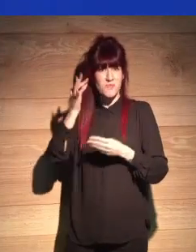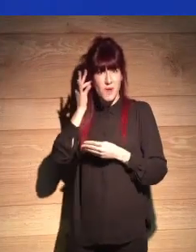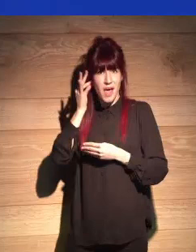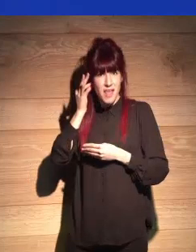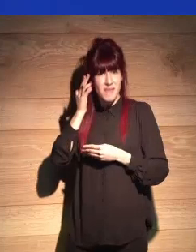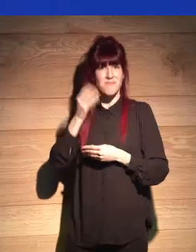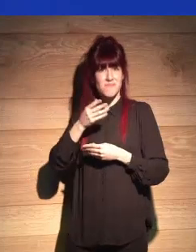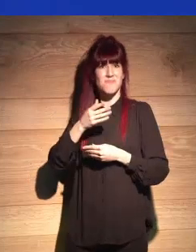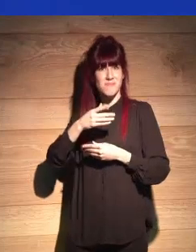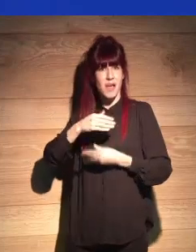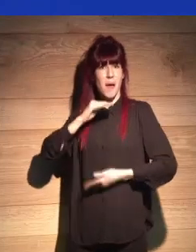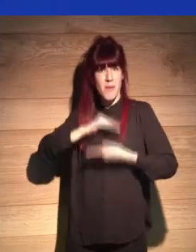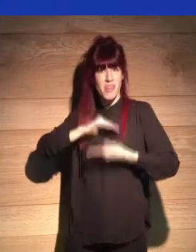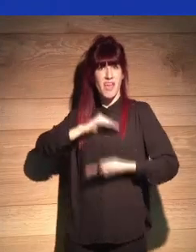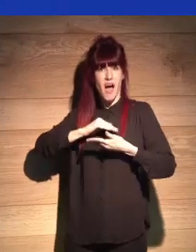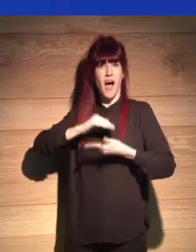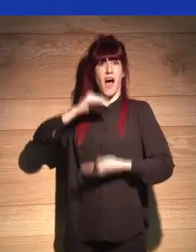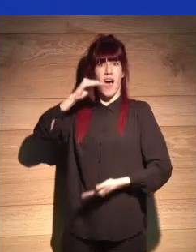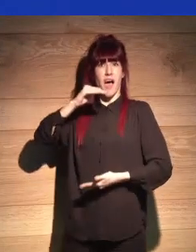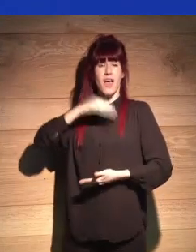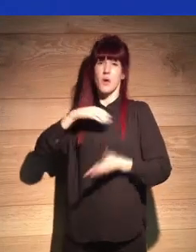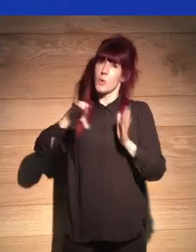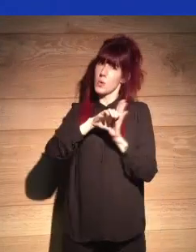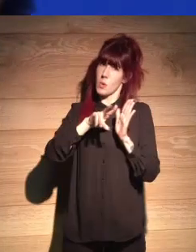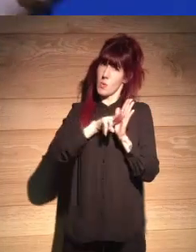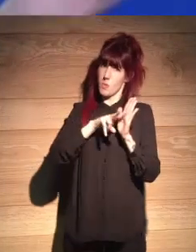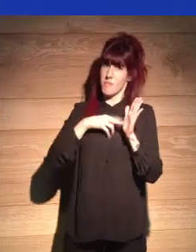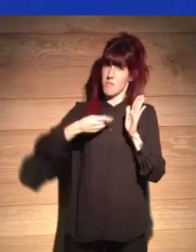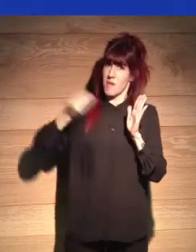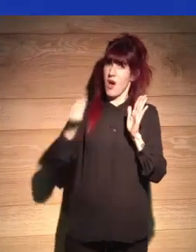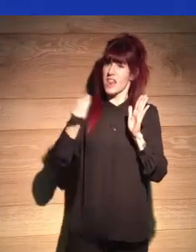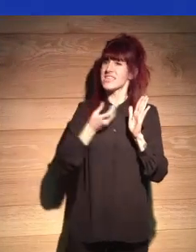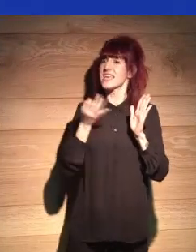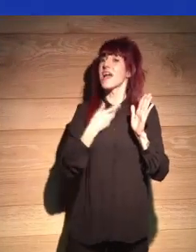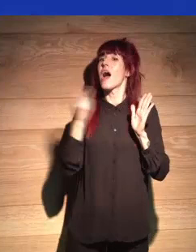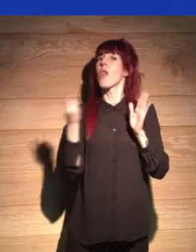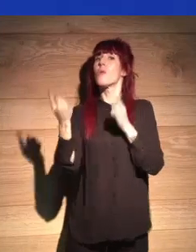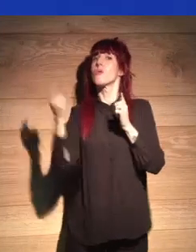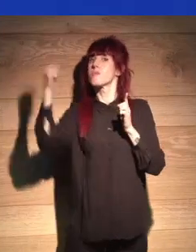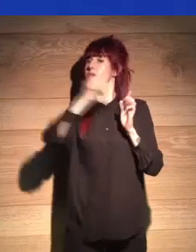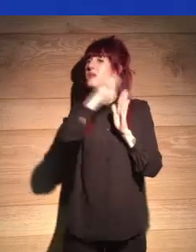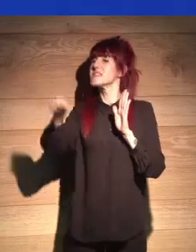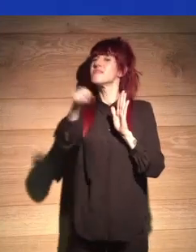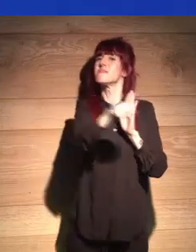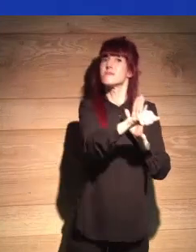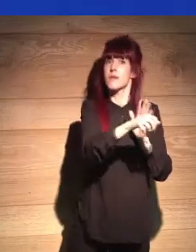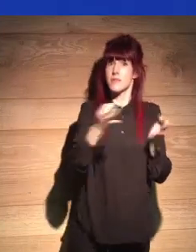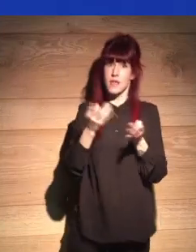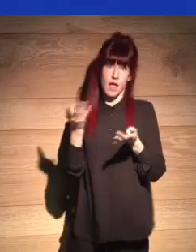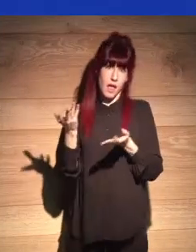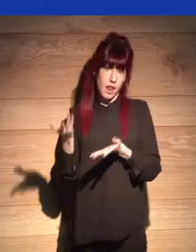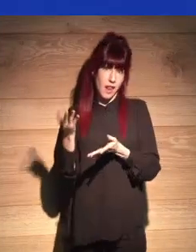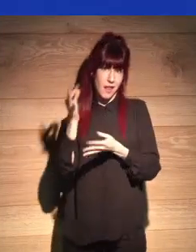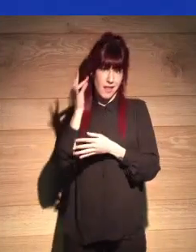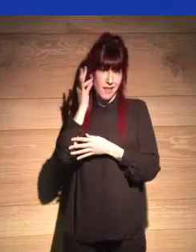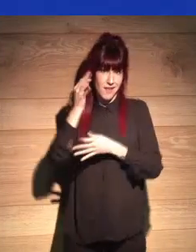very valuable women, and with a CV that probably even better than some of the men. What happens is